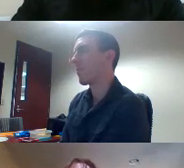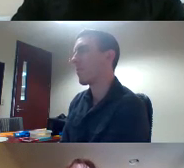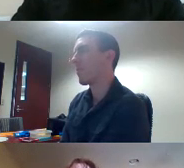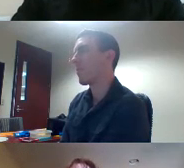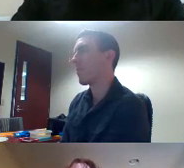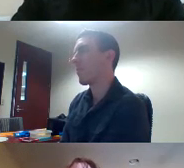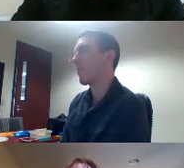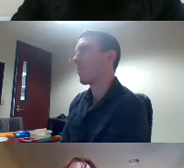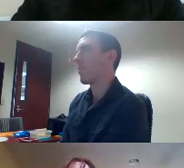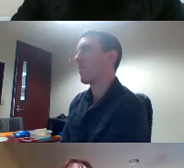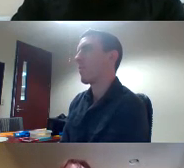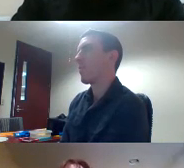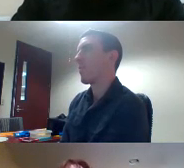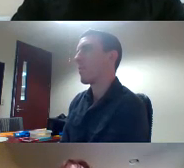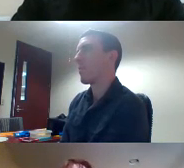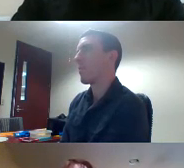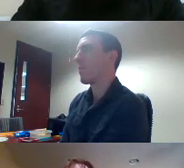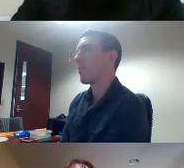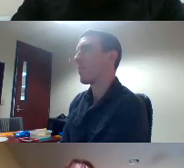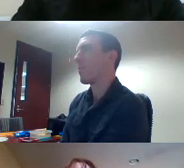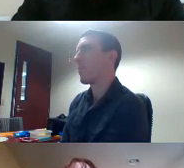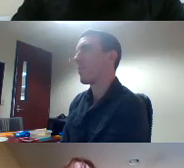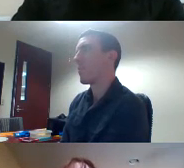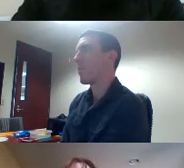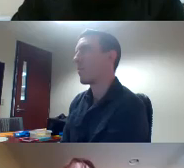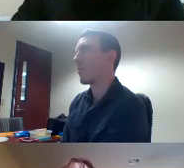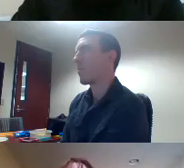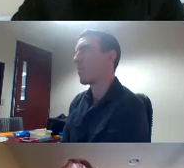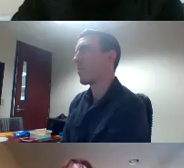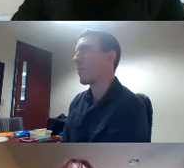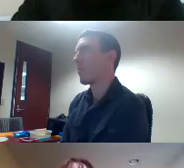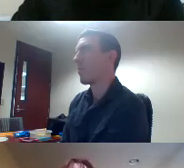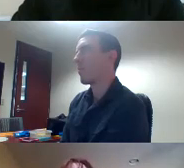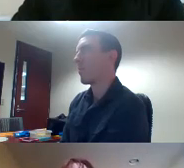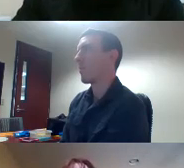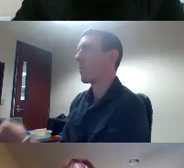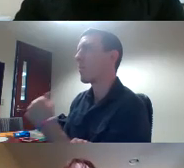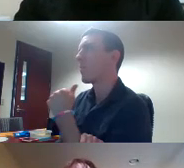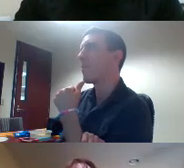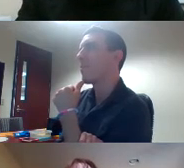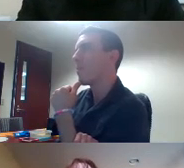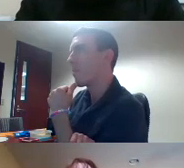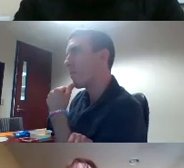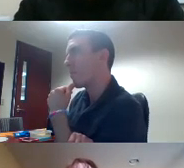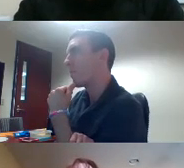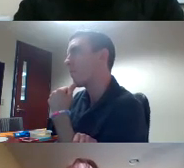minority culture, a majority culture, I think this is something I pick up from